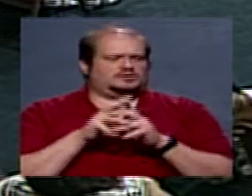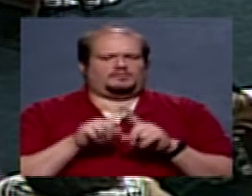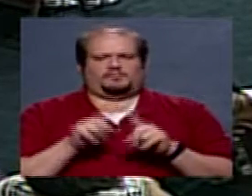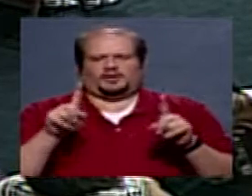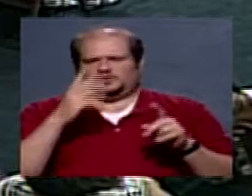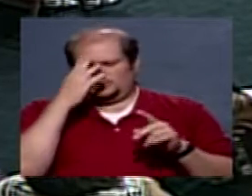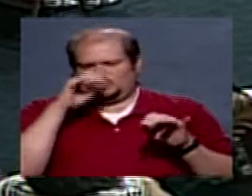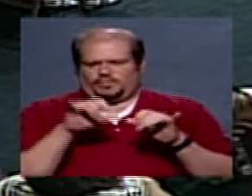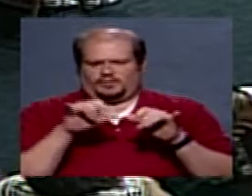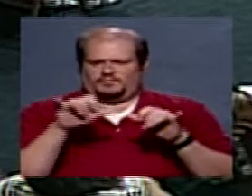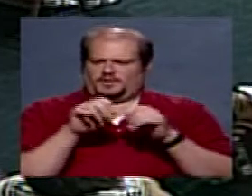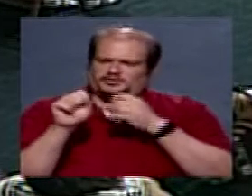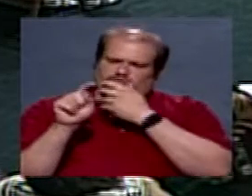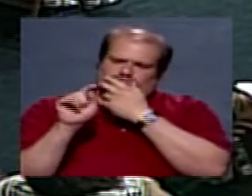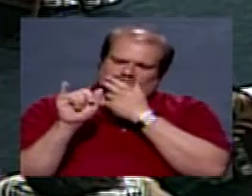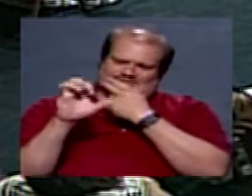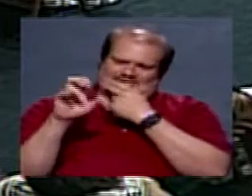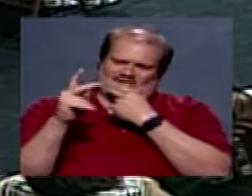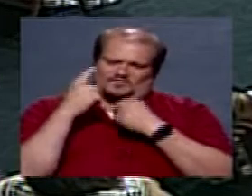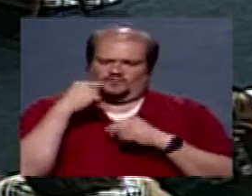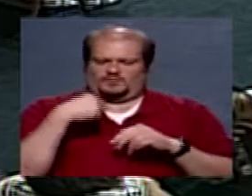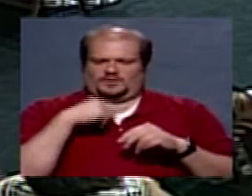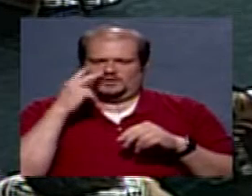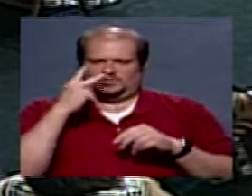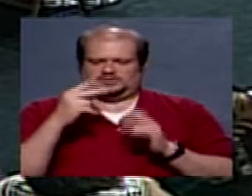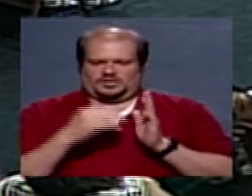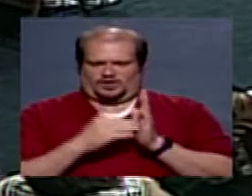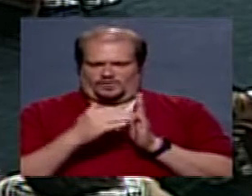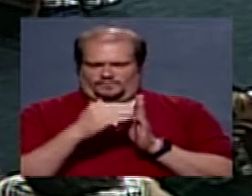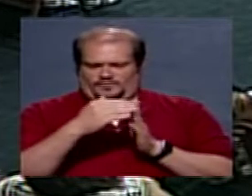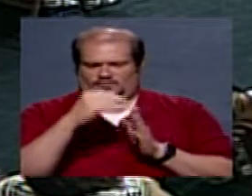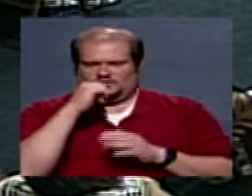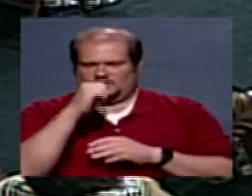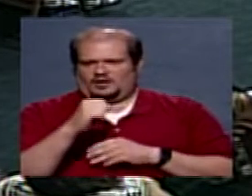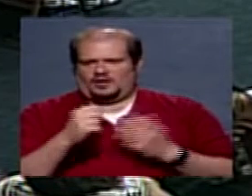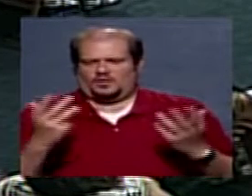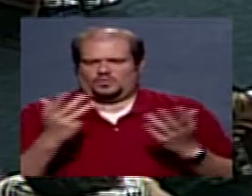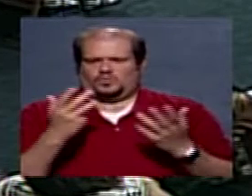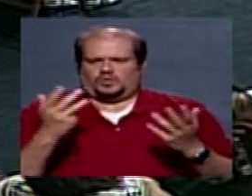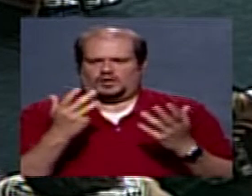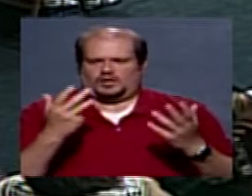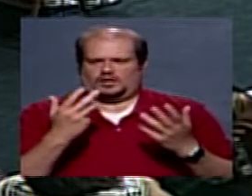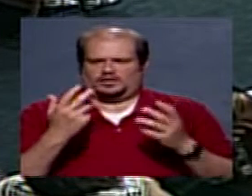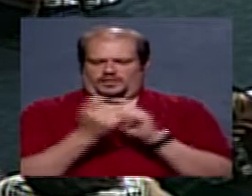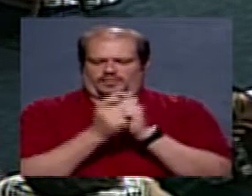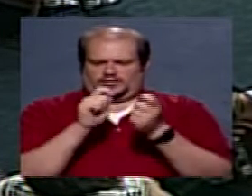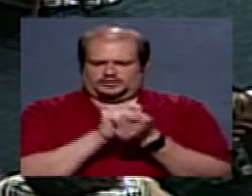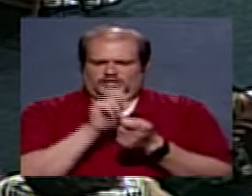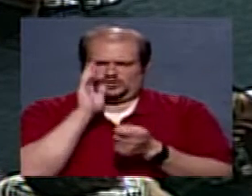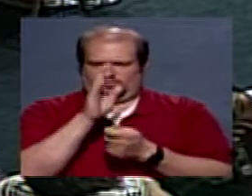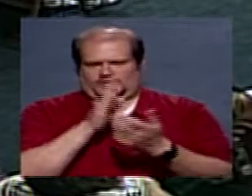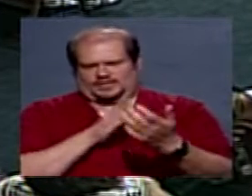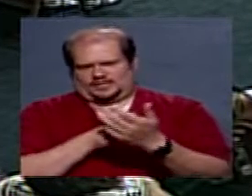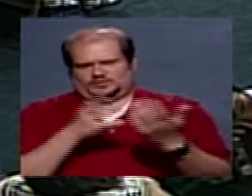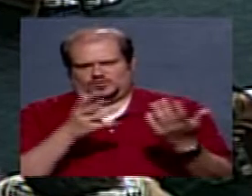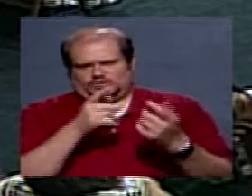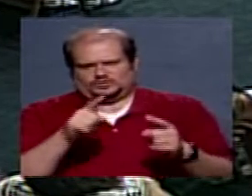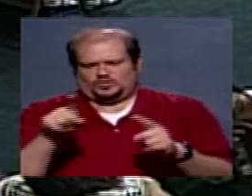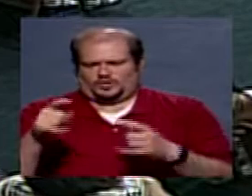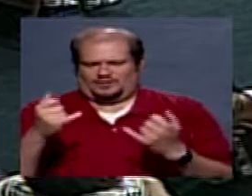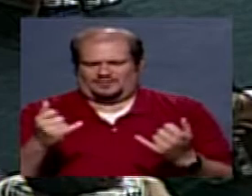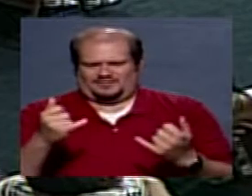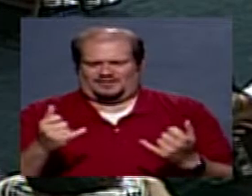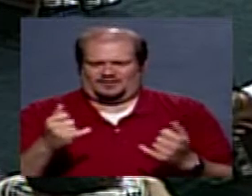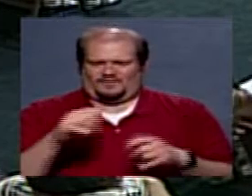But, you know, the measuring stick to me, and I think we see this often, is not what the change will be against what is going on there now,